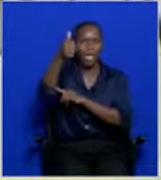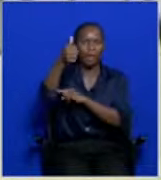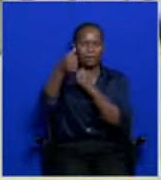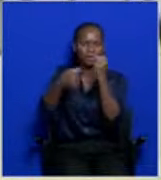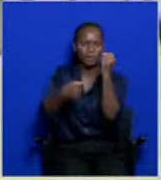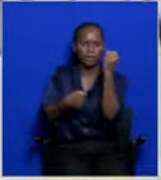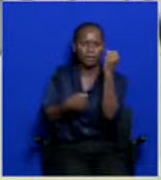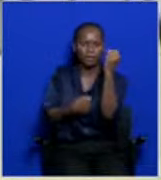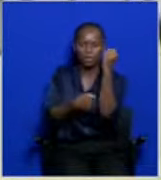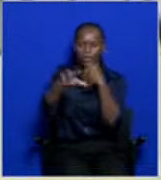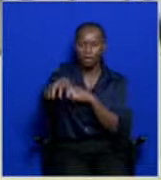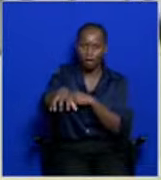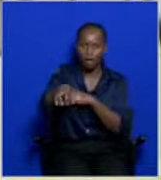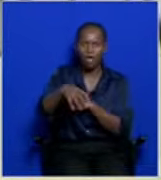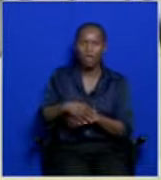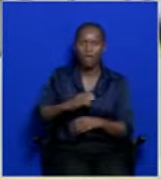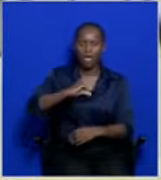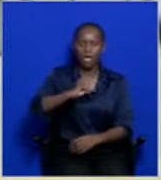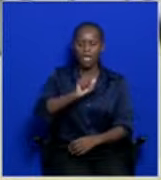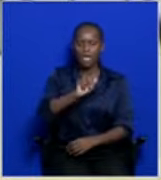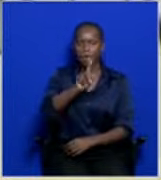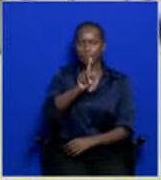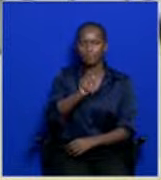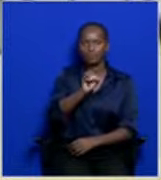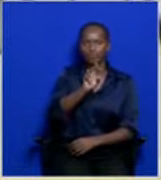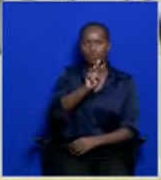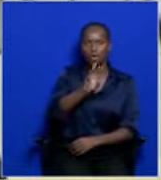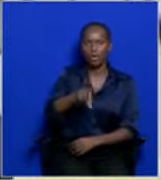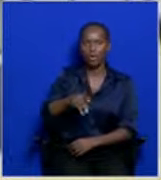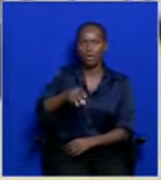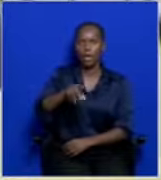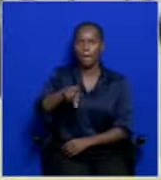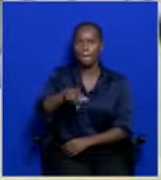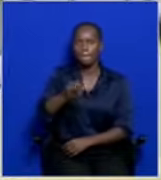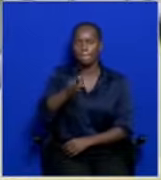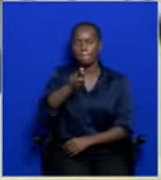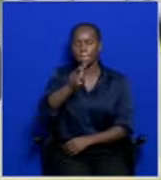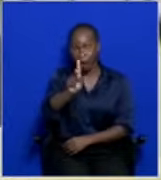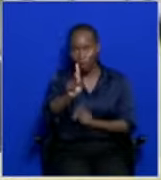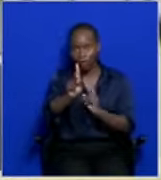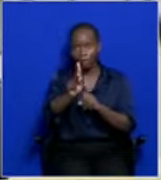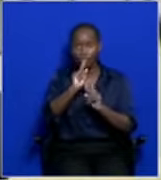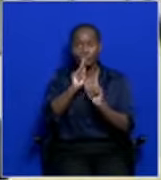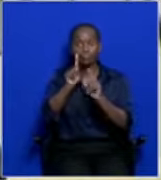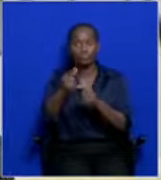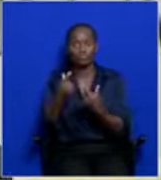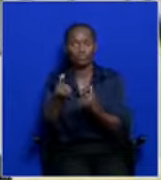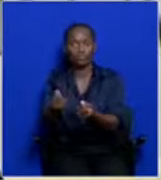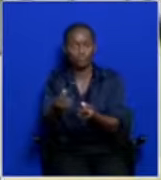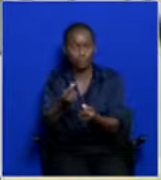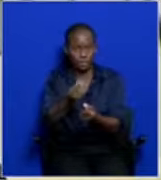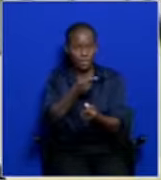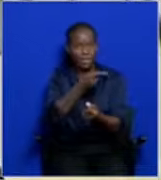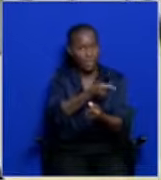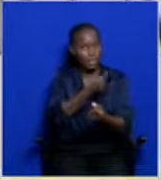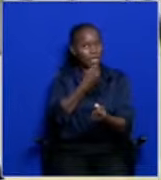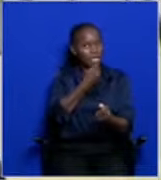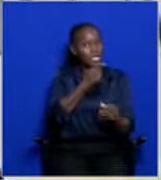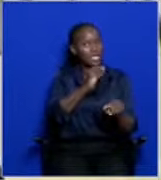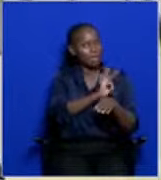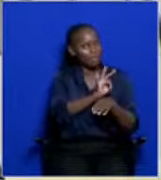That station lecture was initiated by him. And then when we do station